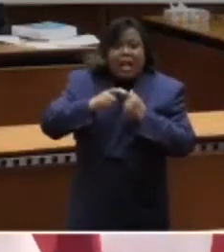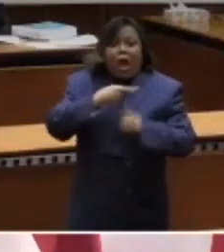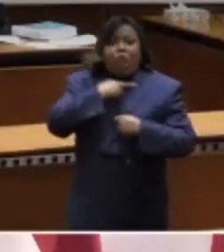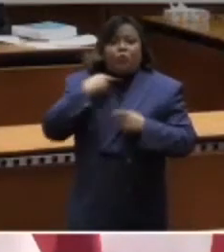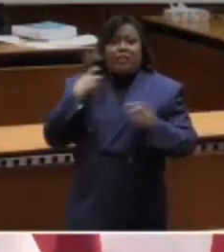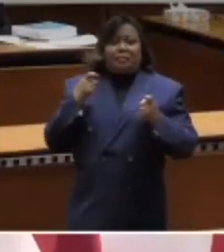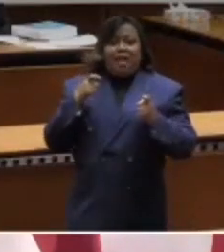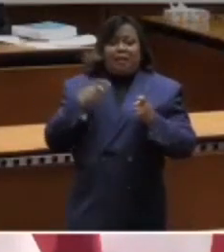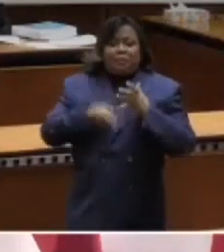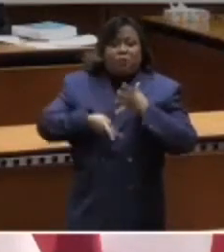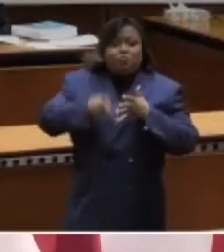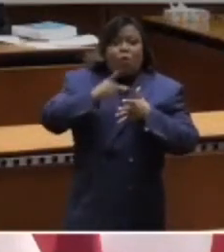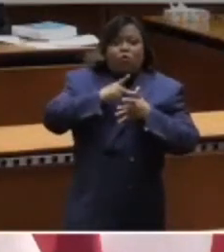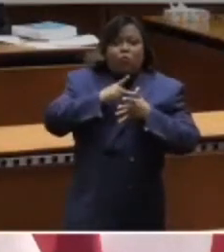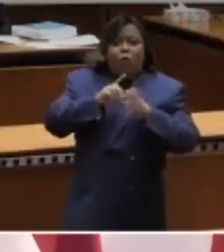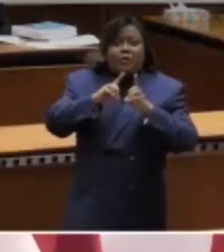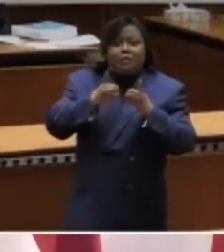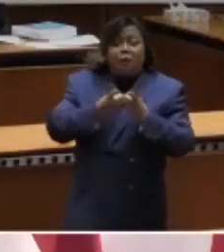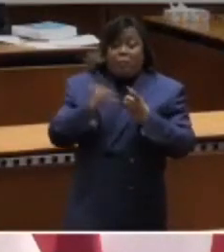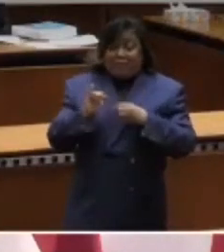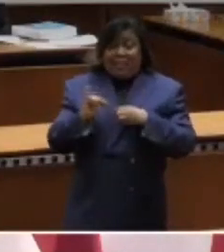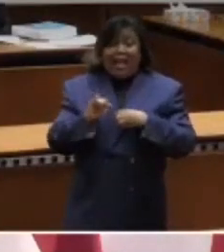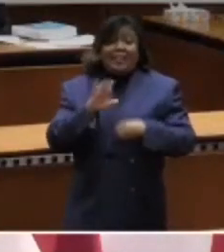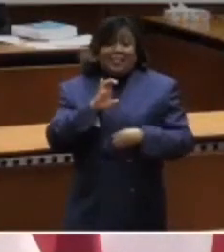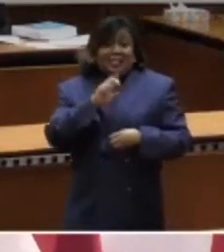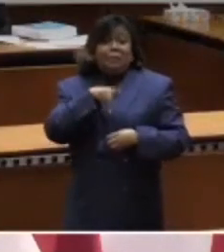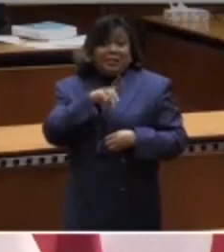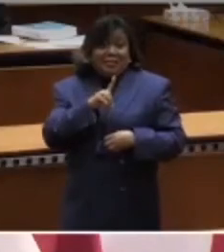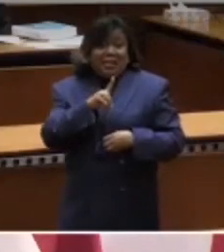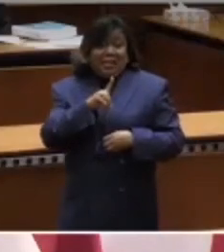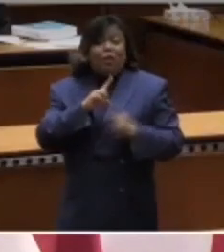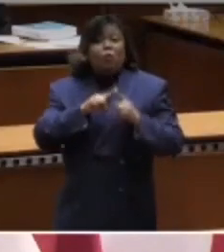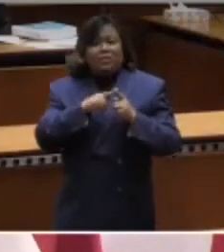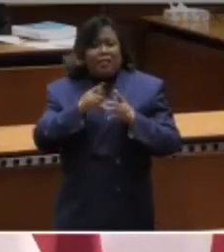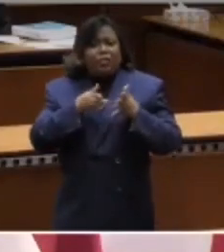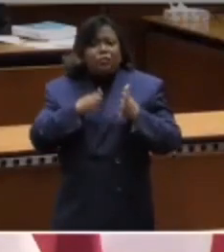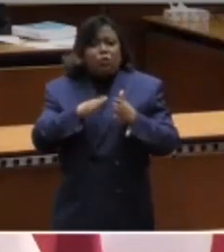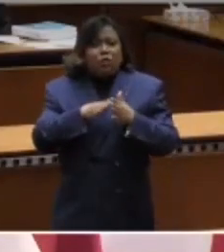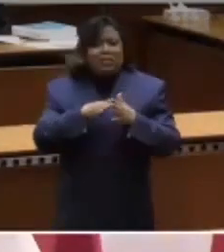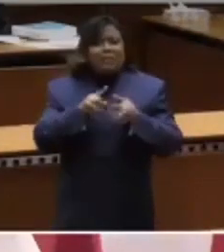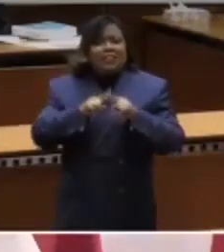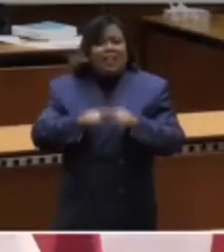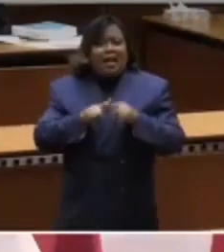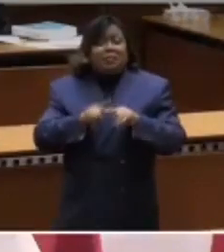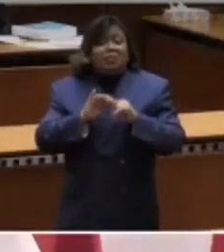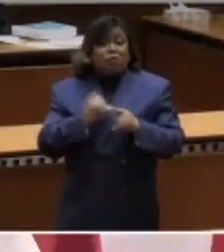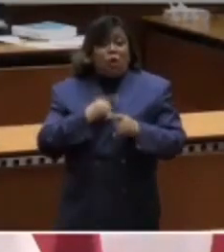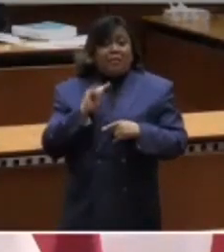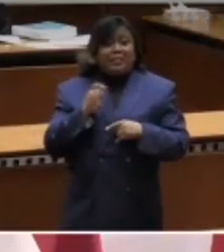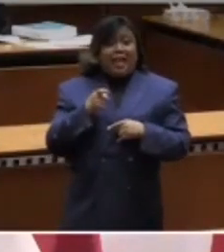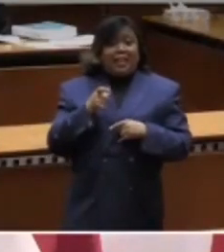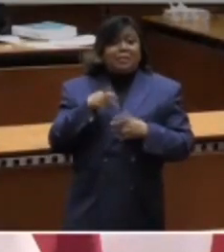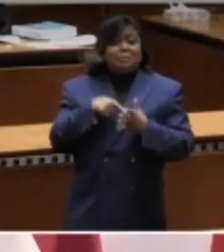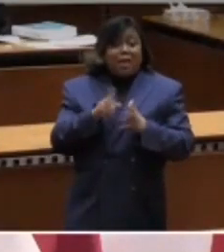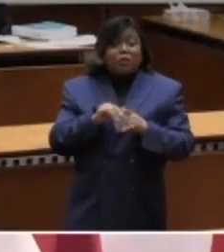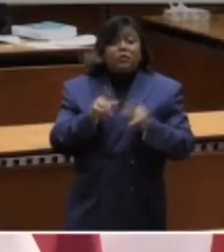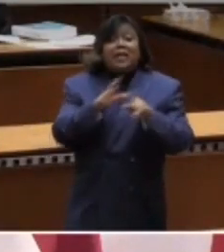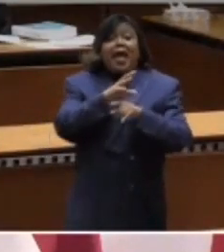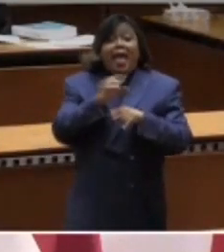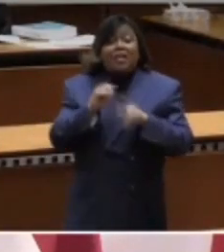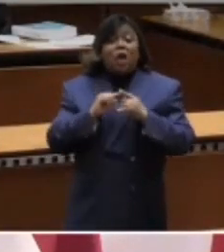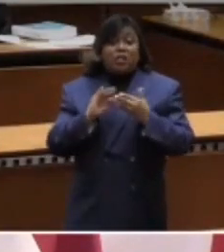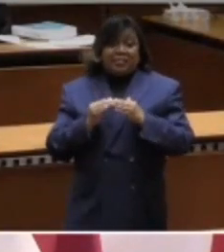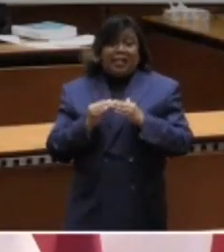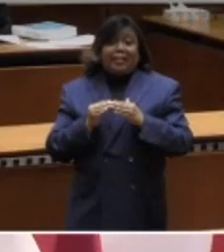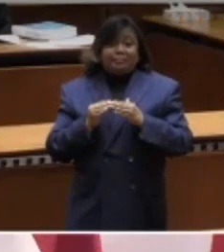risk management protocols in departments like the CPD, which can be the source of liability for our taxpayers and